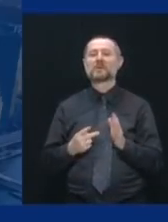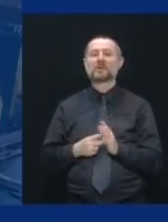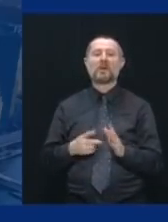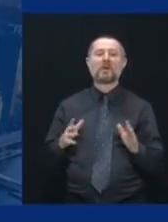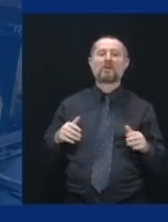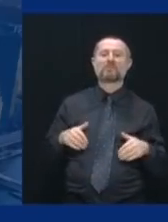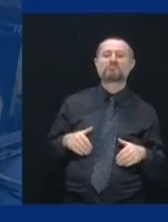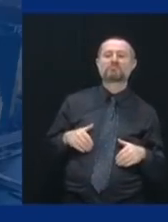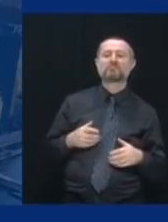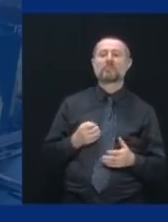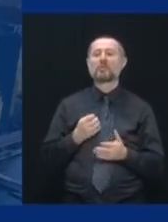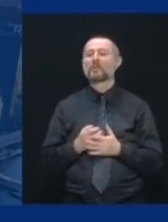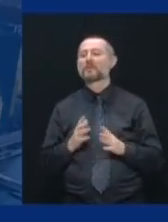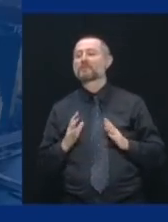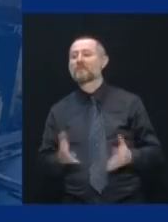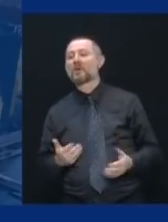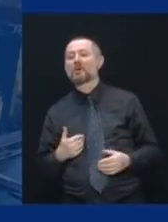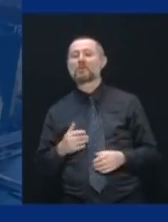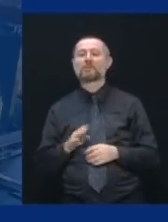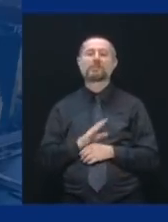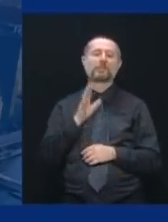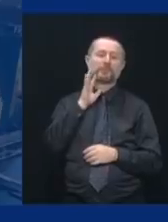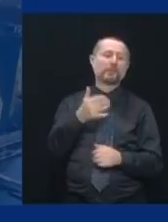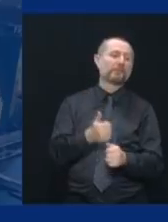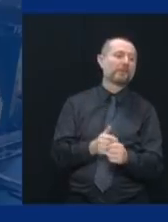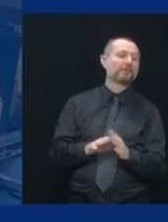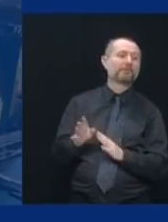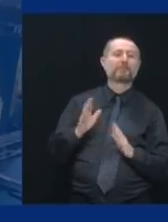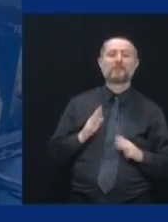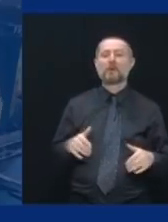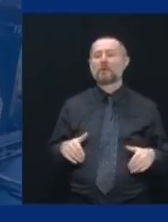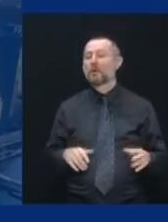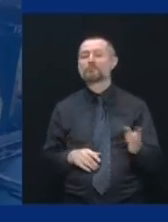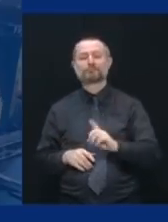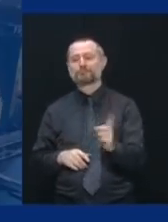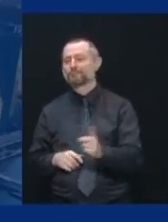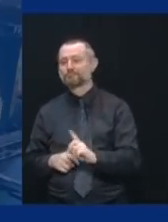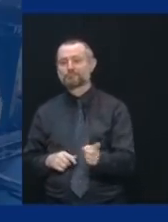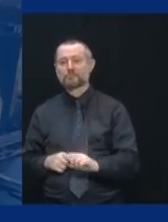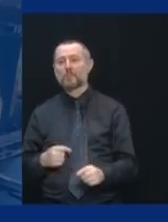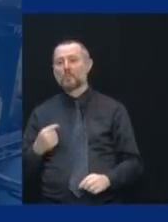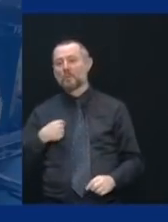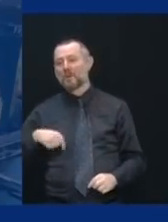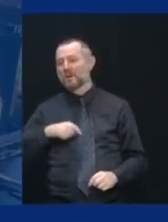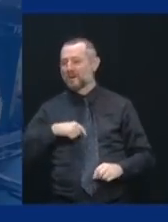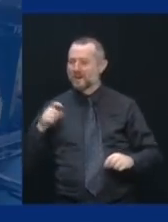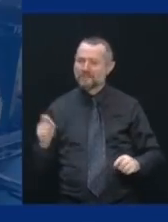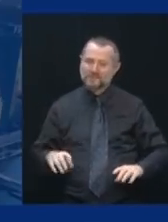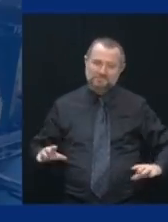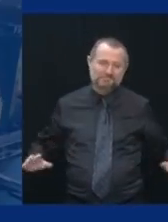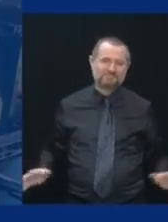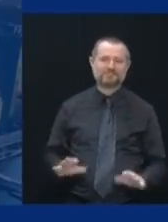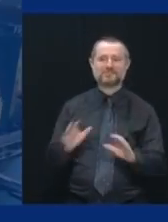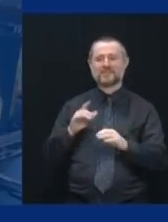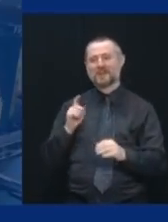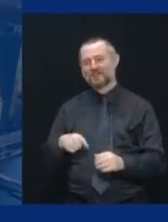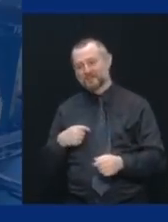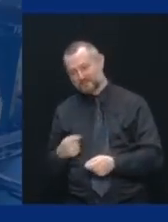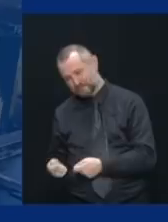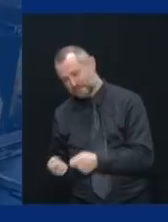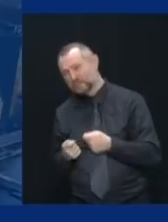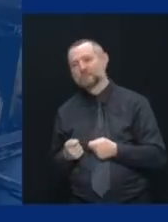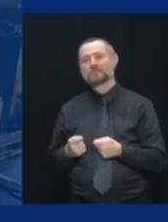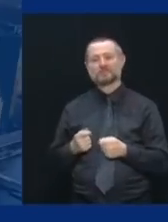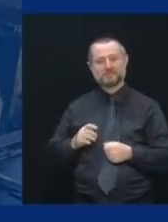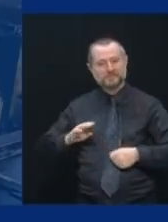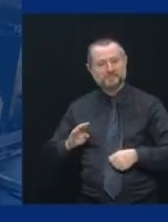the economy will come back when the economy comes back. No. We have to bring the economy back.